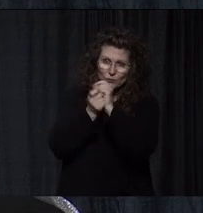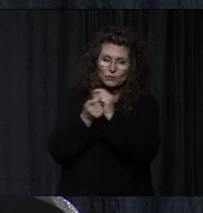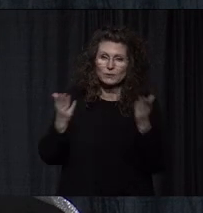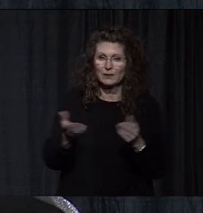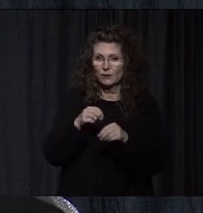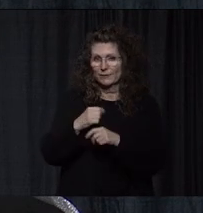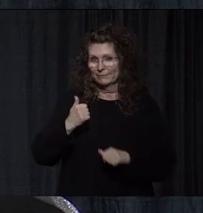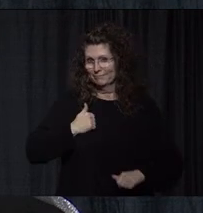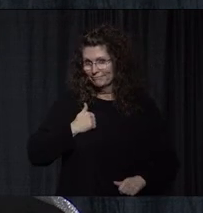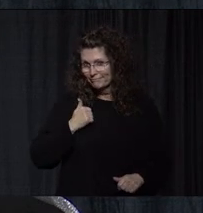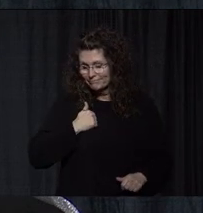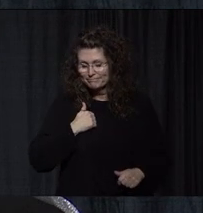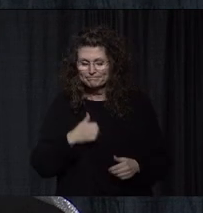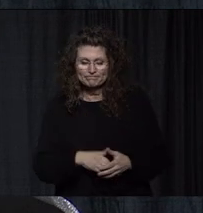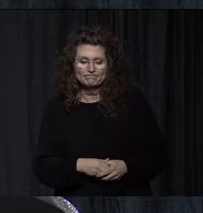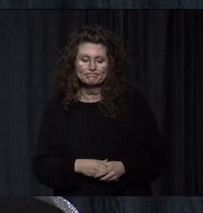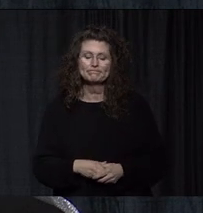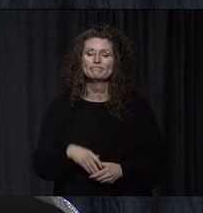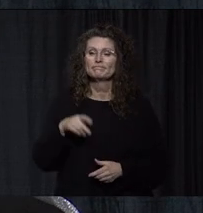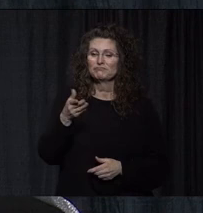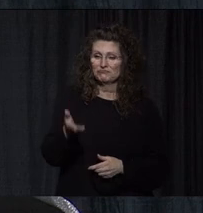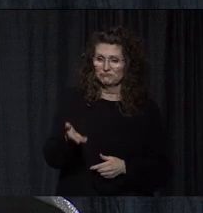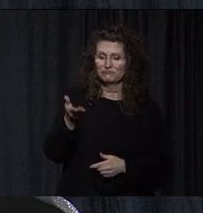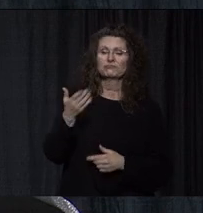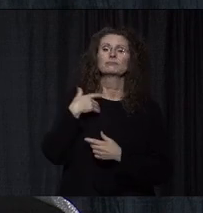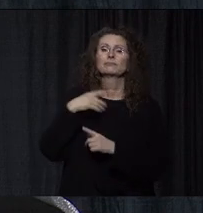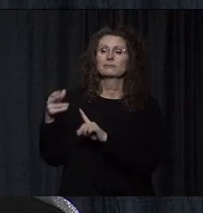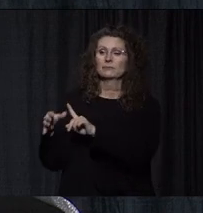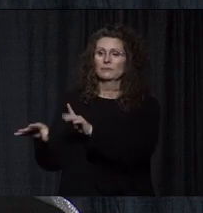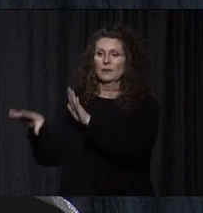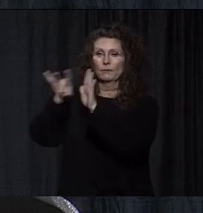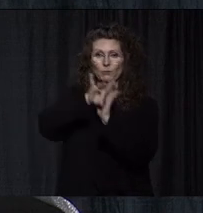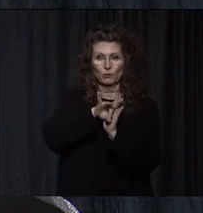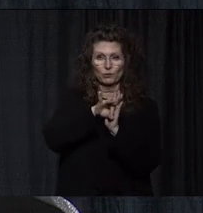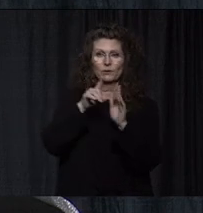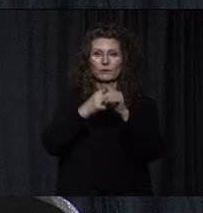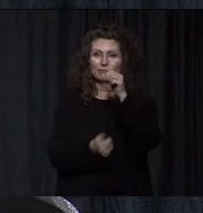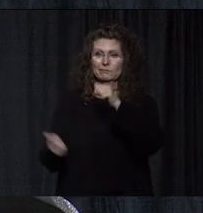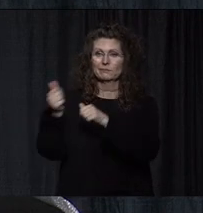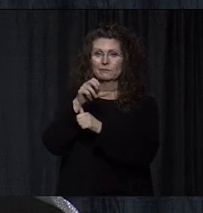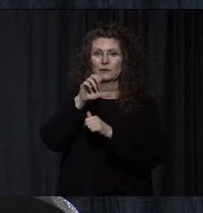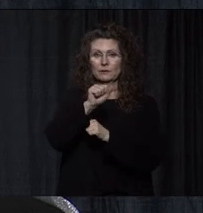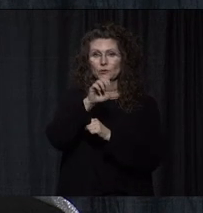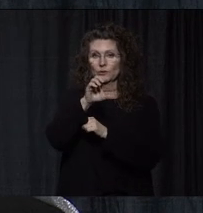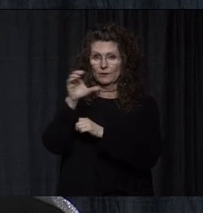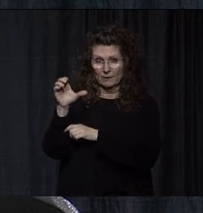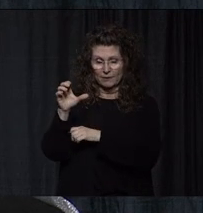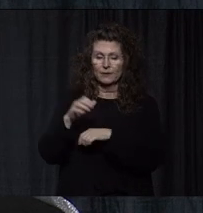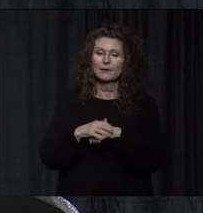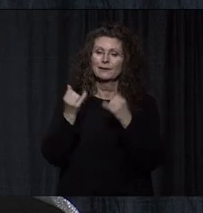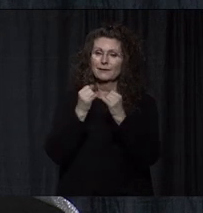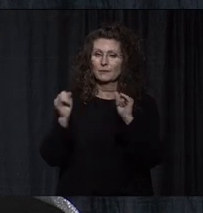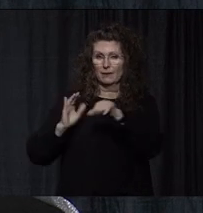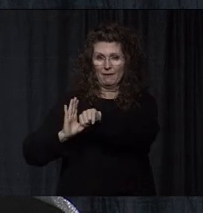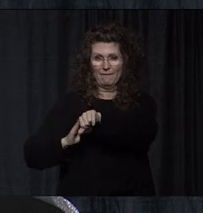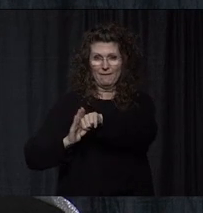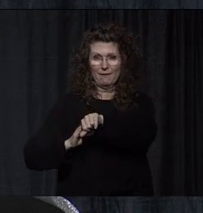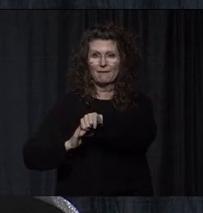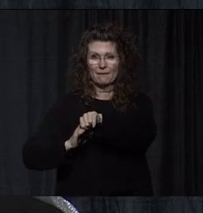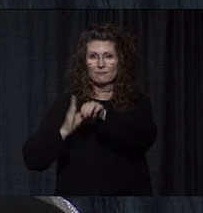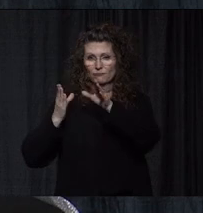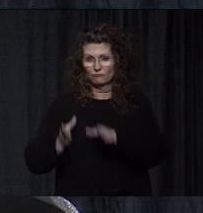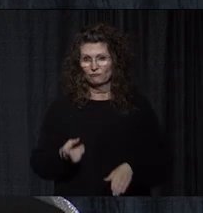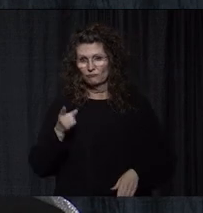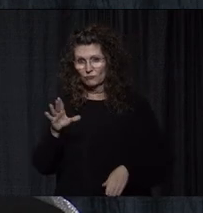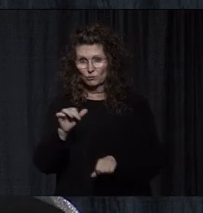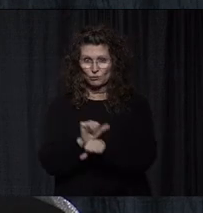Canada. Paulette Senior was recently appointed as a member of the Supreme Court Independent Advisory Board, and her